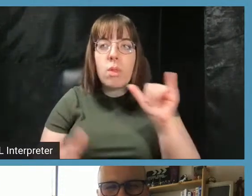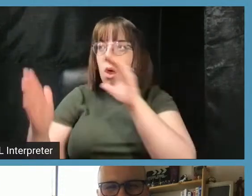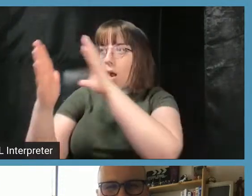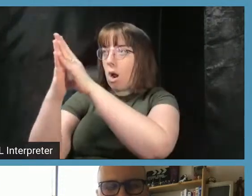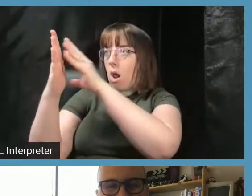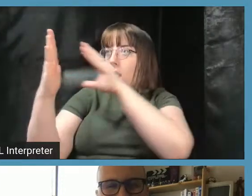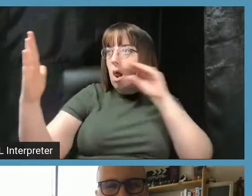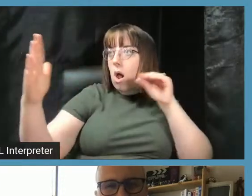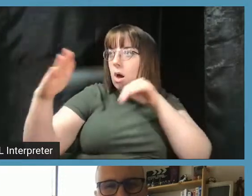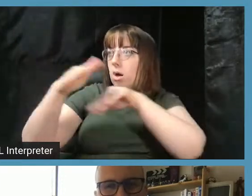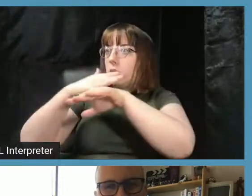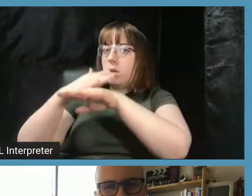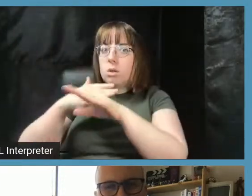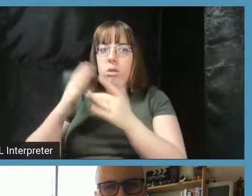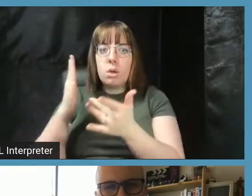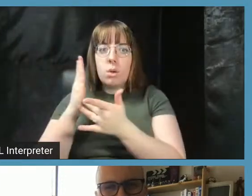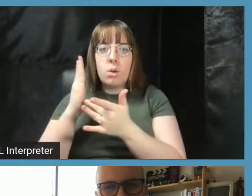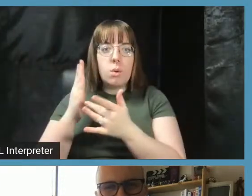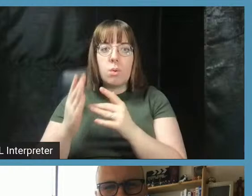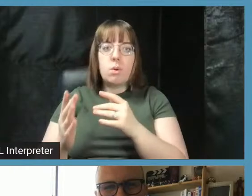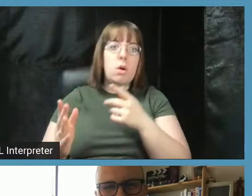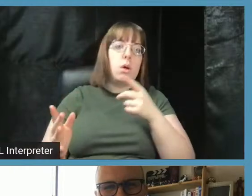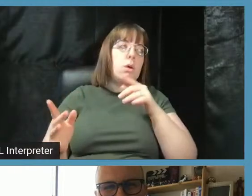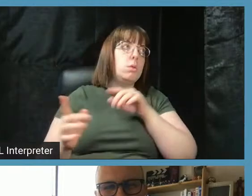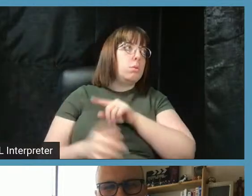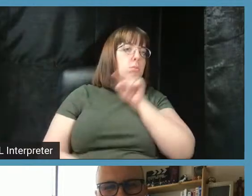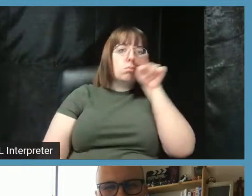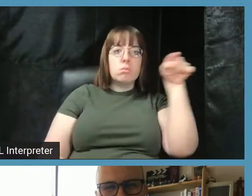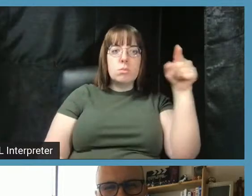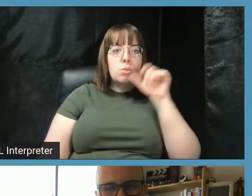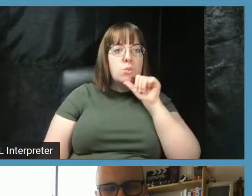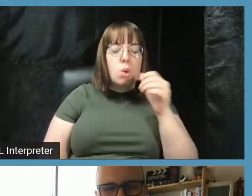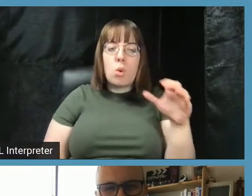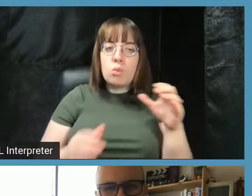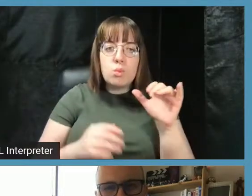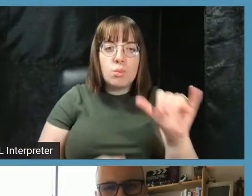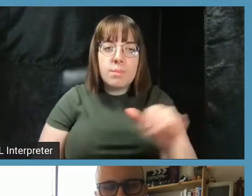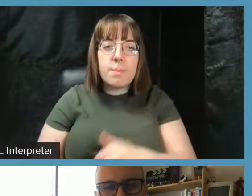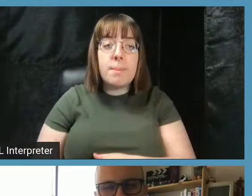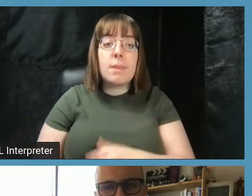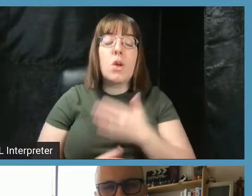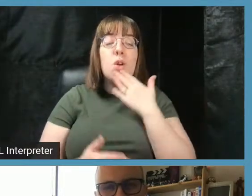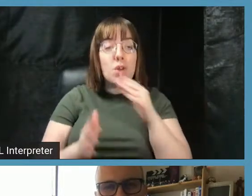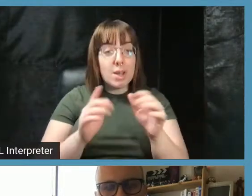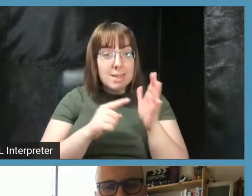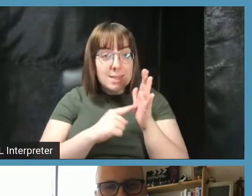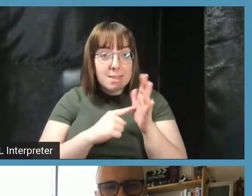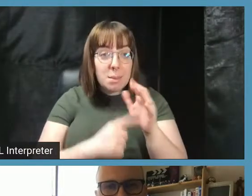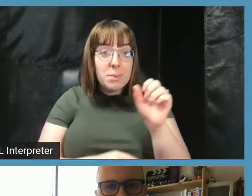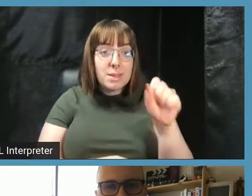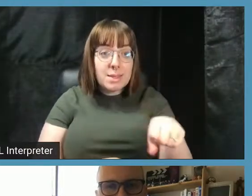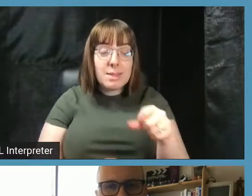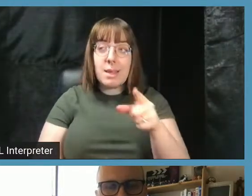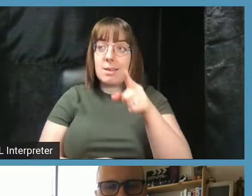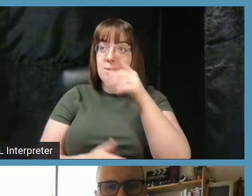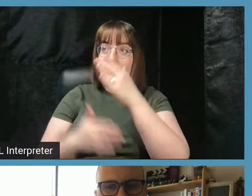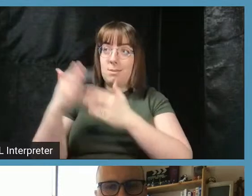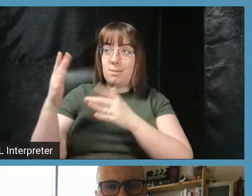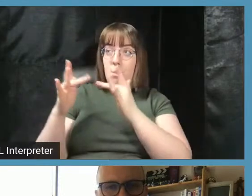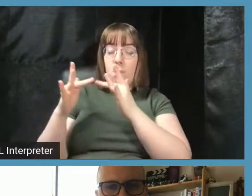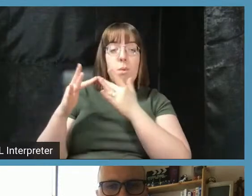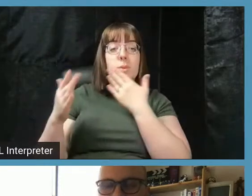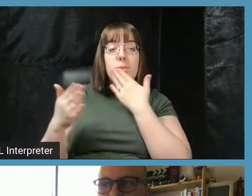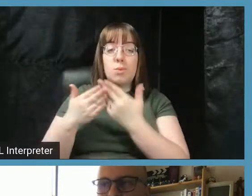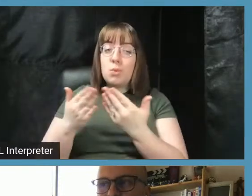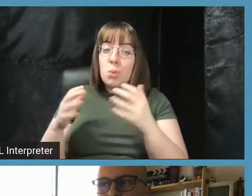accessible website, even remotely. But there are some good examples that different websites do really well. And we could provide some